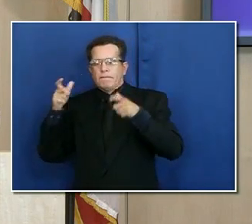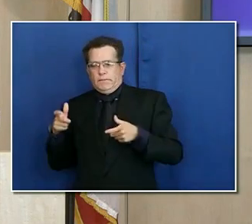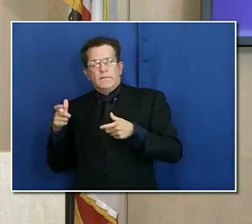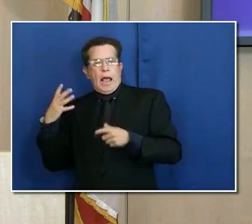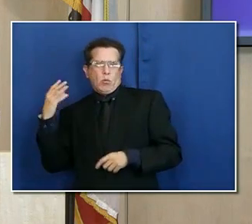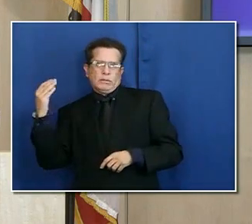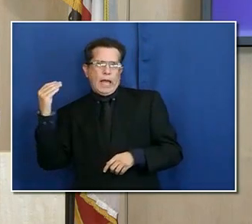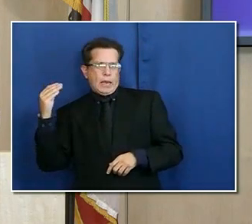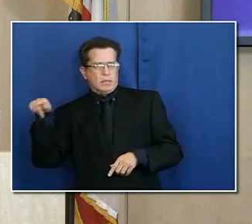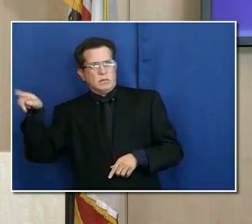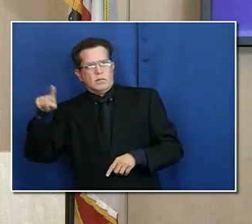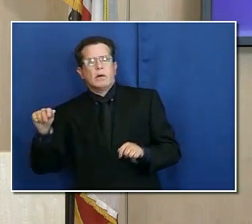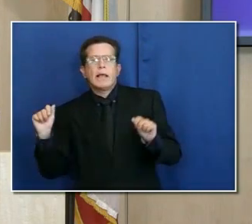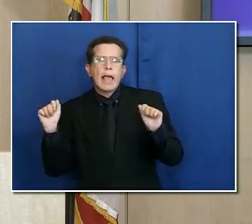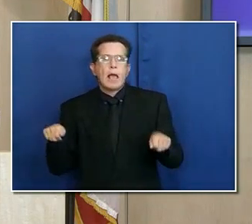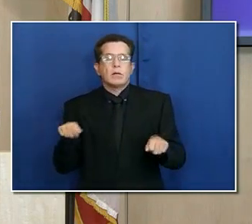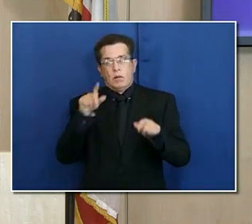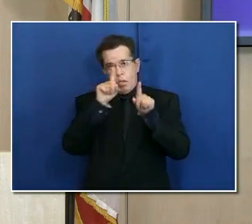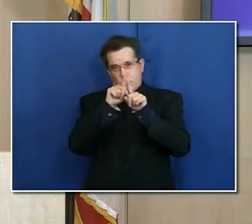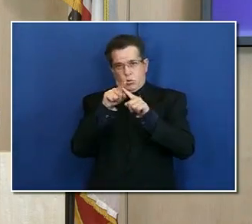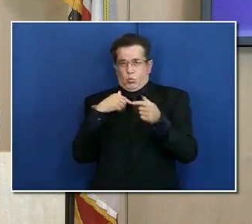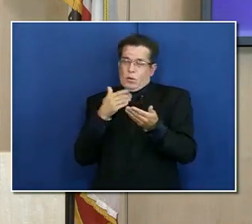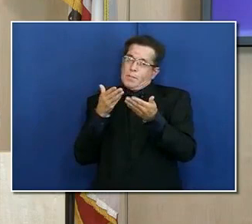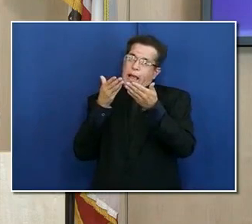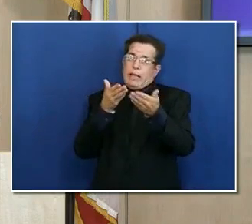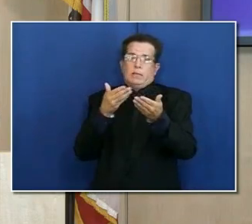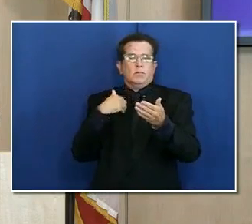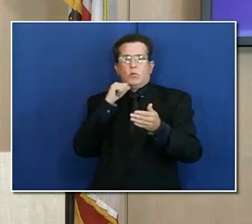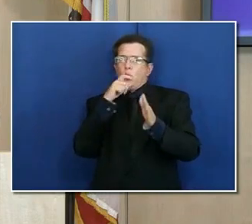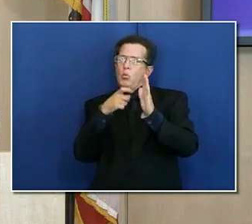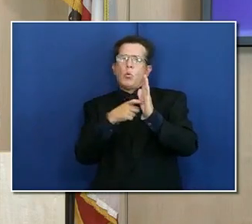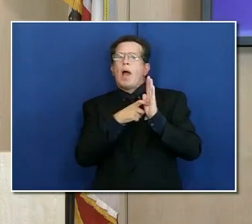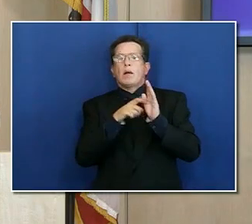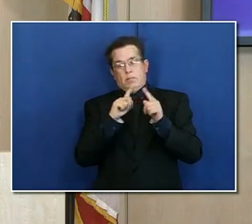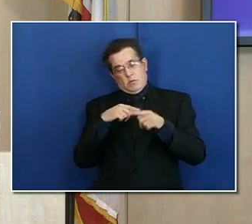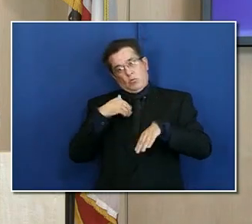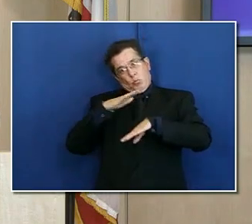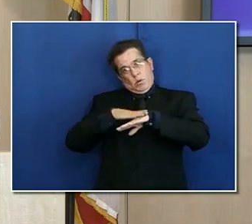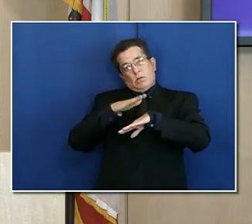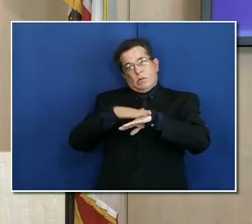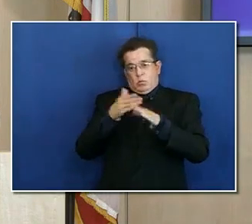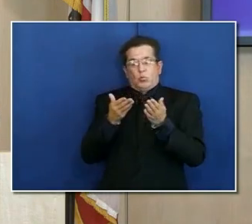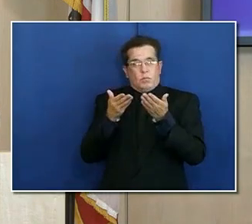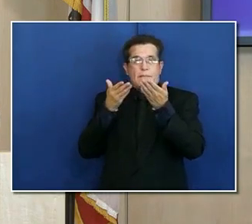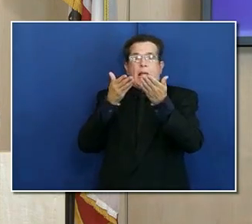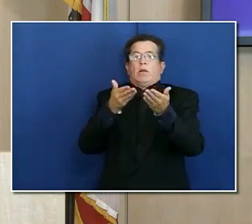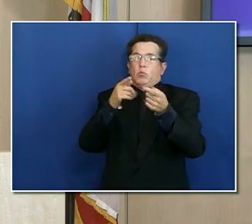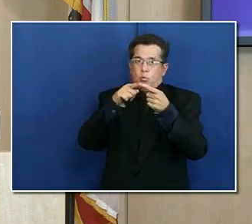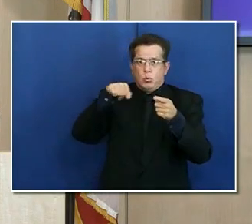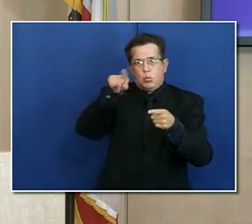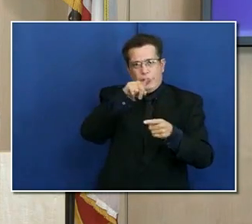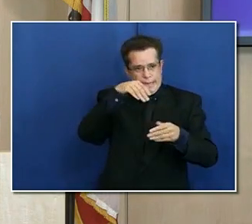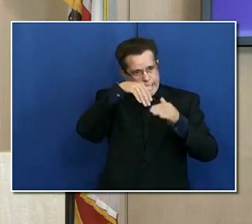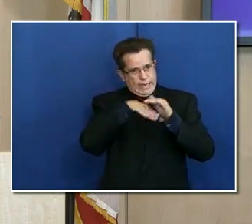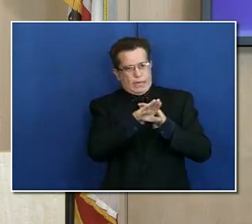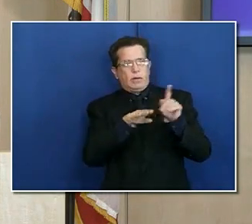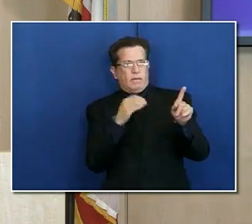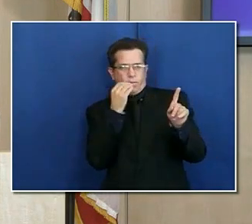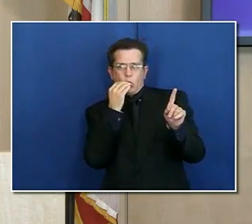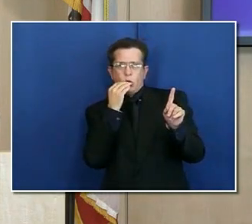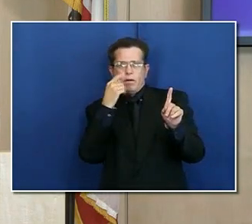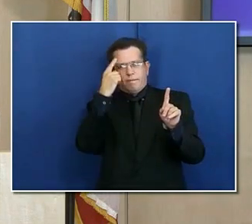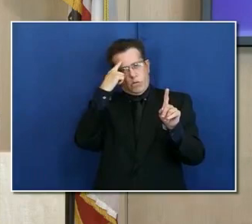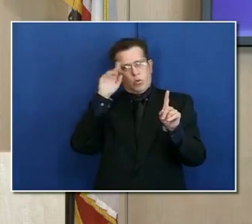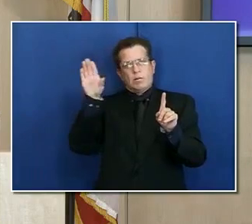doing. We're also recommending, not requiring, just recommending, strongly suggesting that indoor dining be prioritized